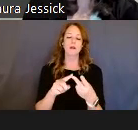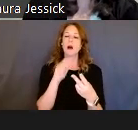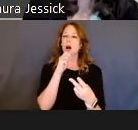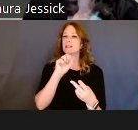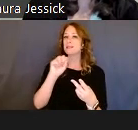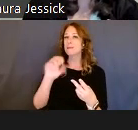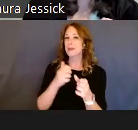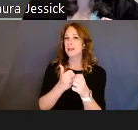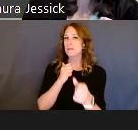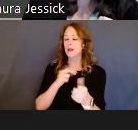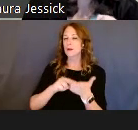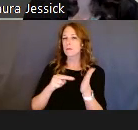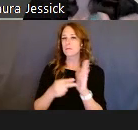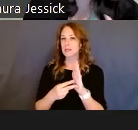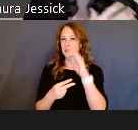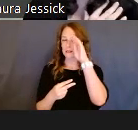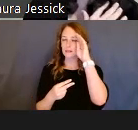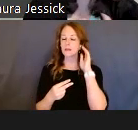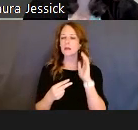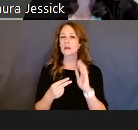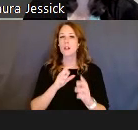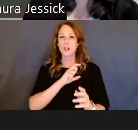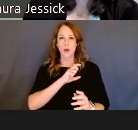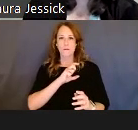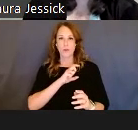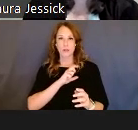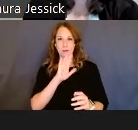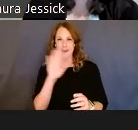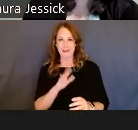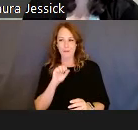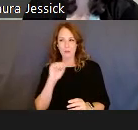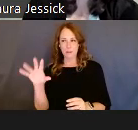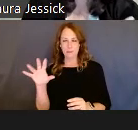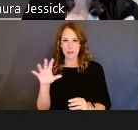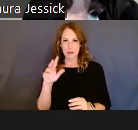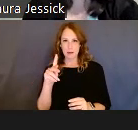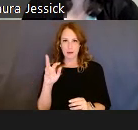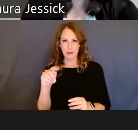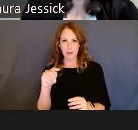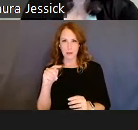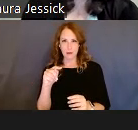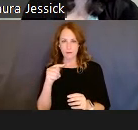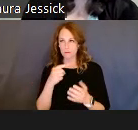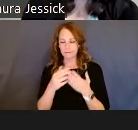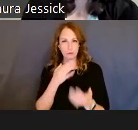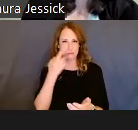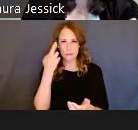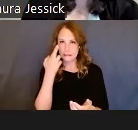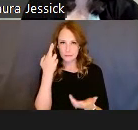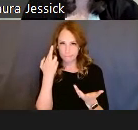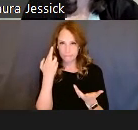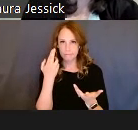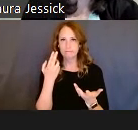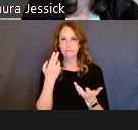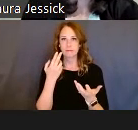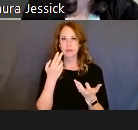is a backlog where law enforcement never submitted the kit for testing for whatever reason that may be. So